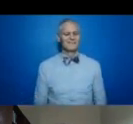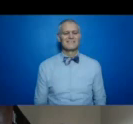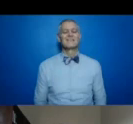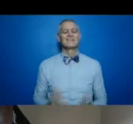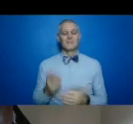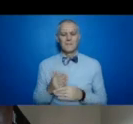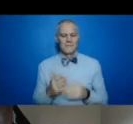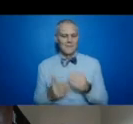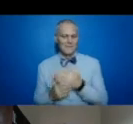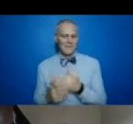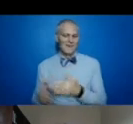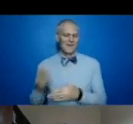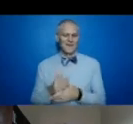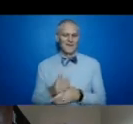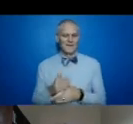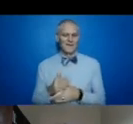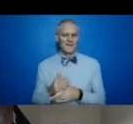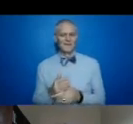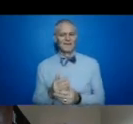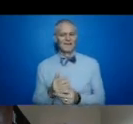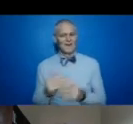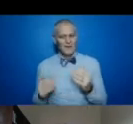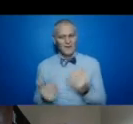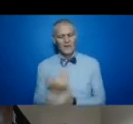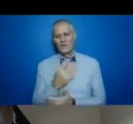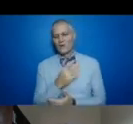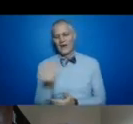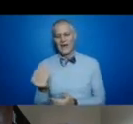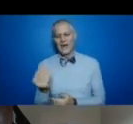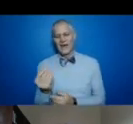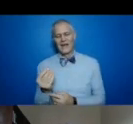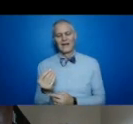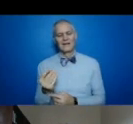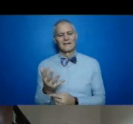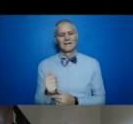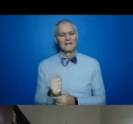build a new and